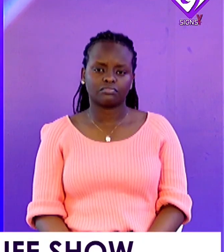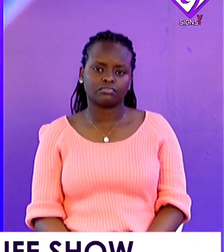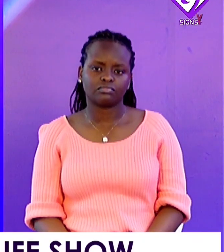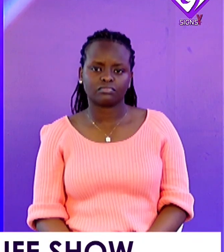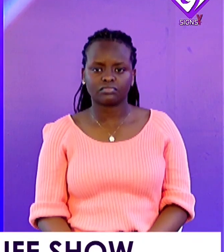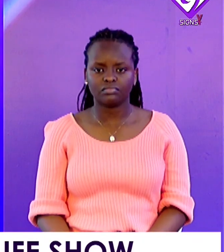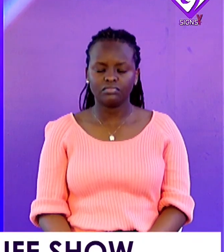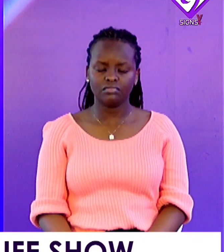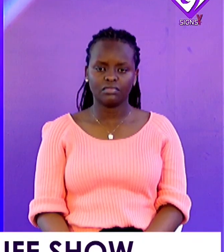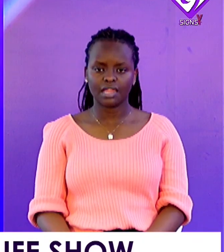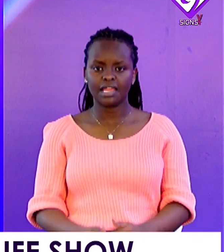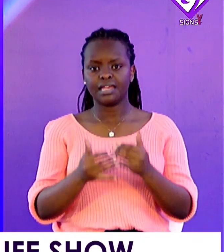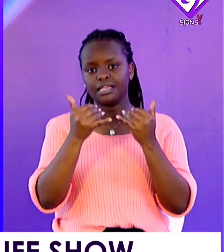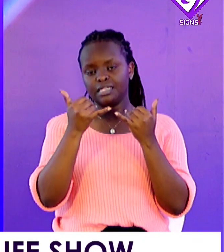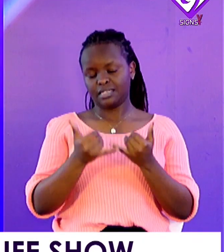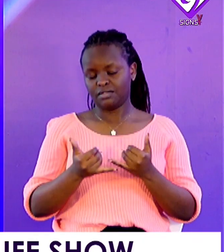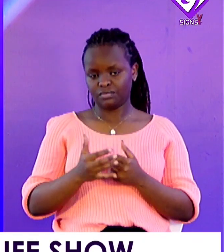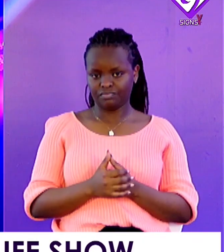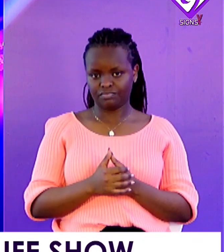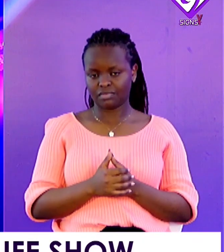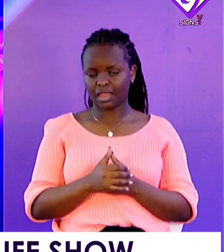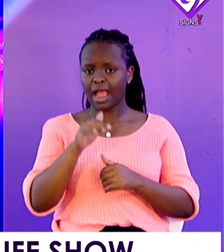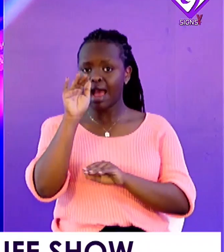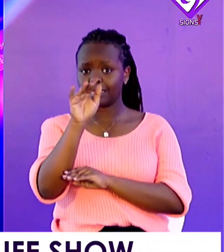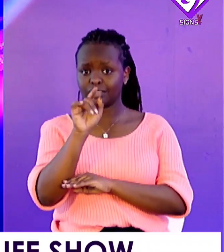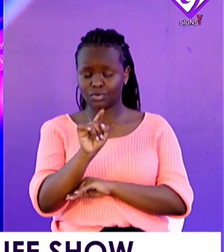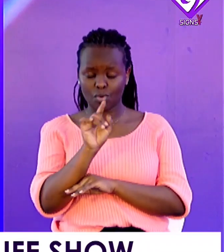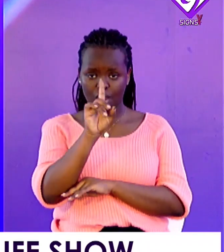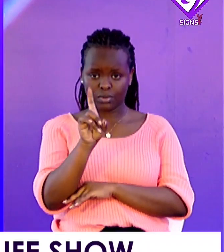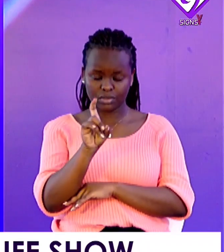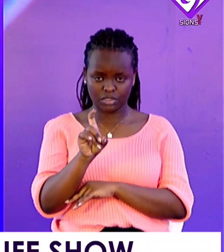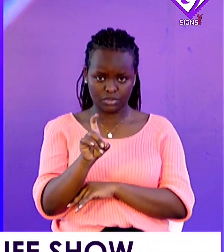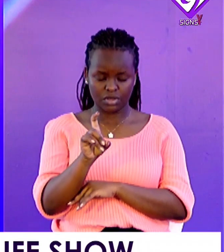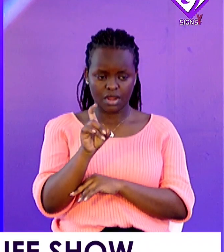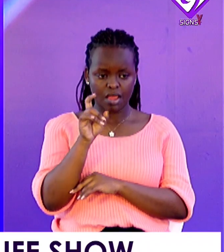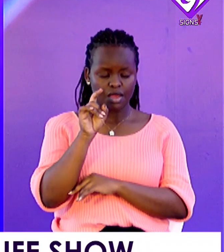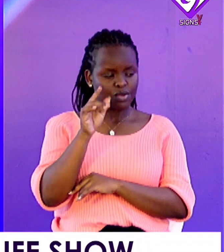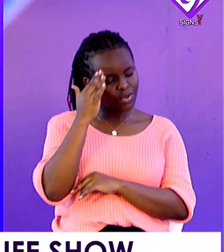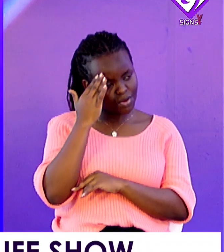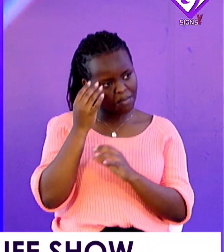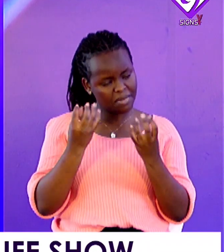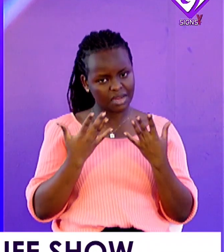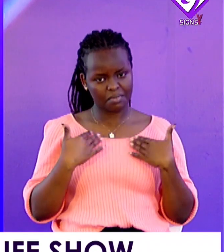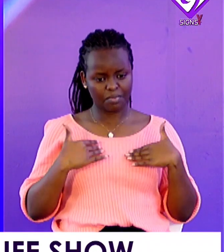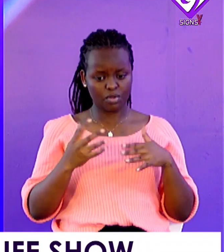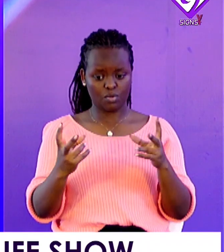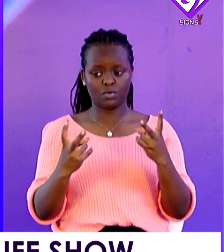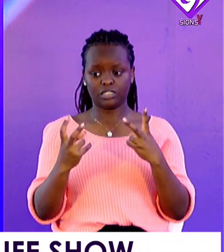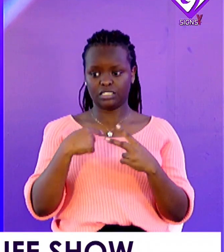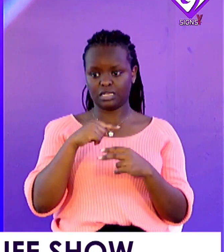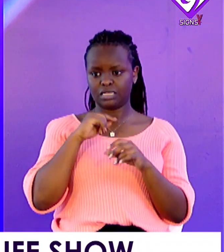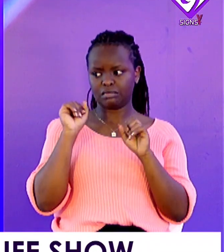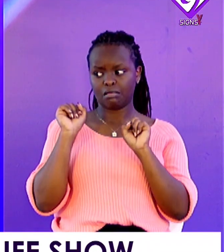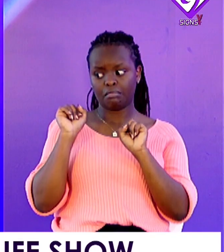Now, Sarah Mburu, Yes. let me ask you a question. Many of the people watching us also may